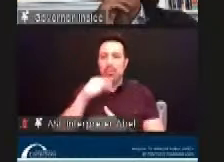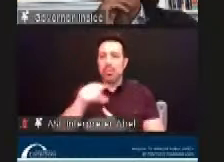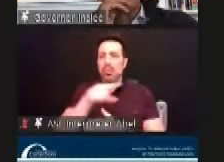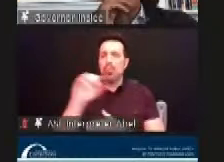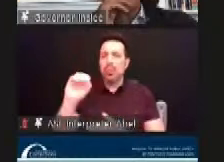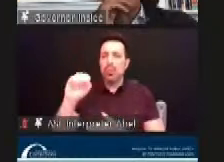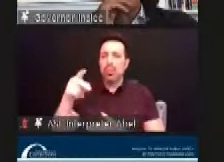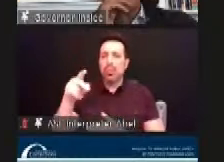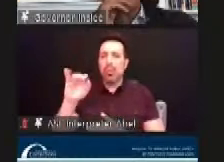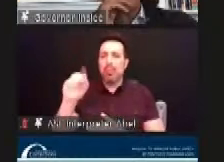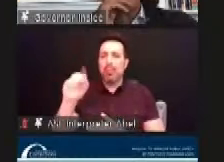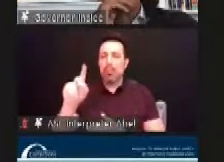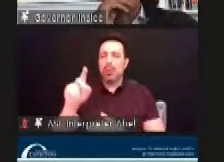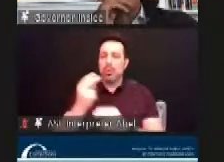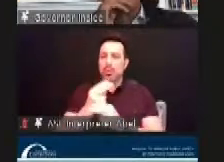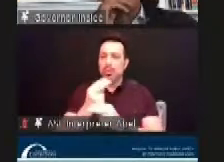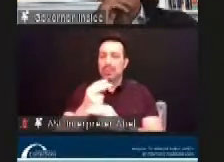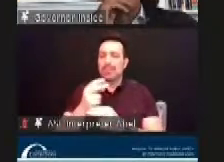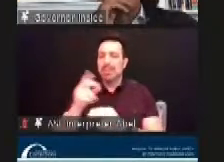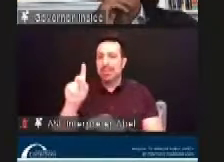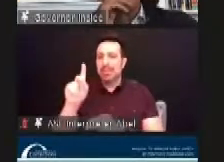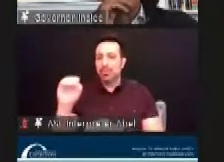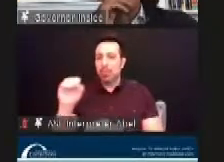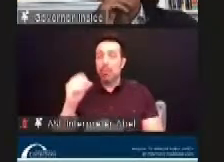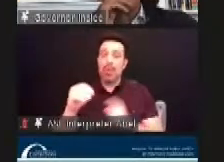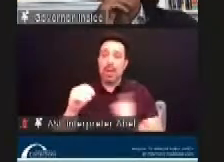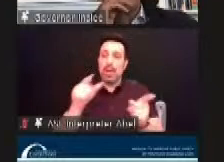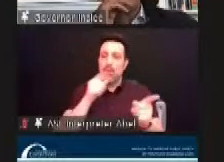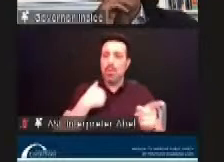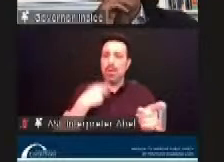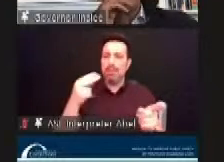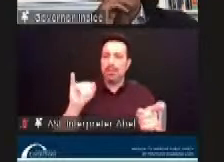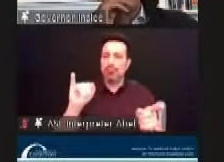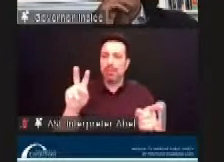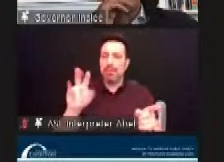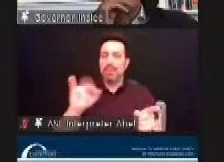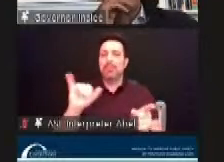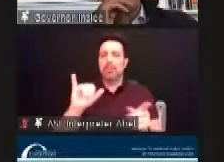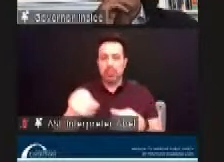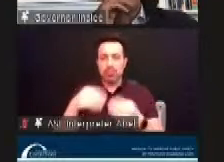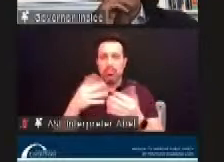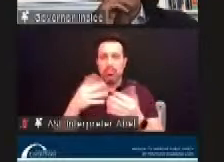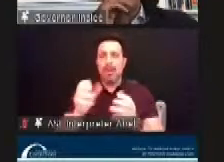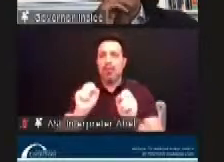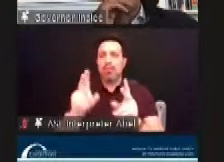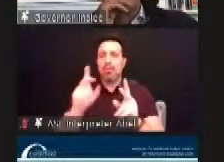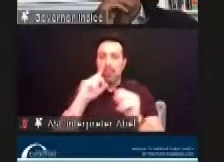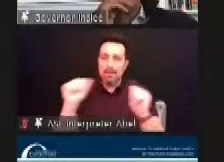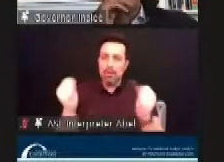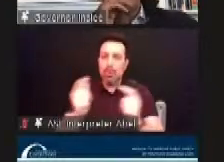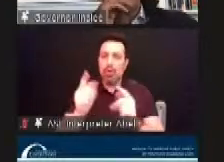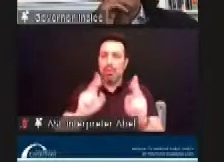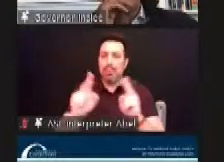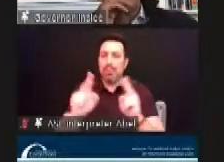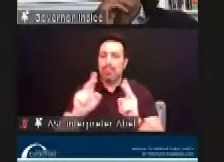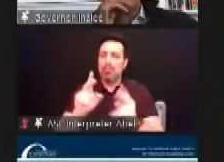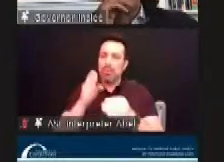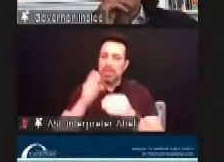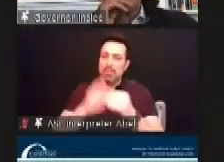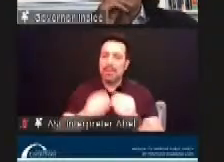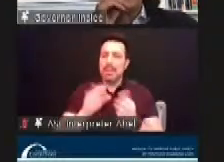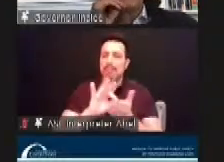and individuals living with HIV. Additionally, we provide opportunity to all individuals to complete